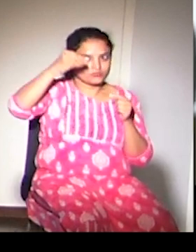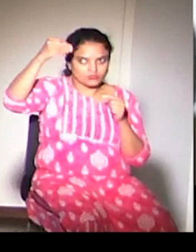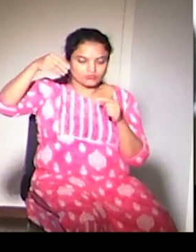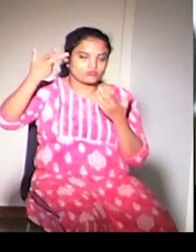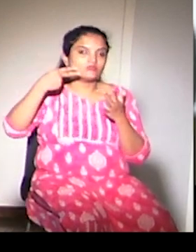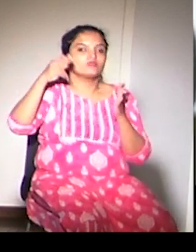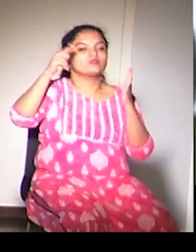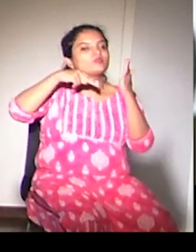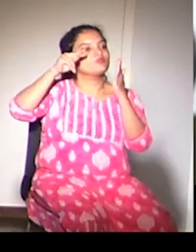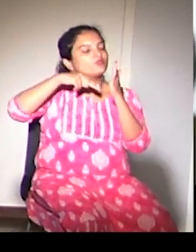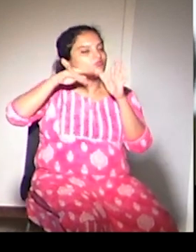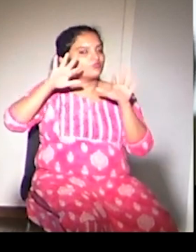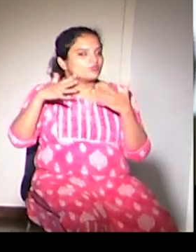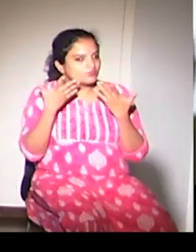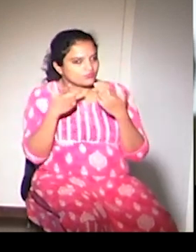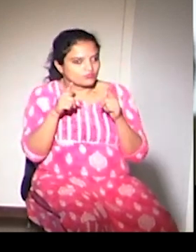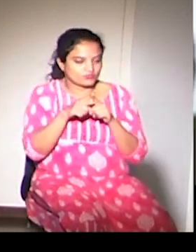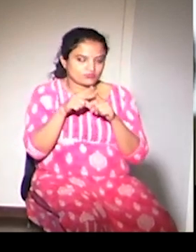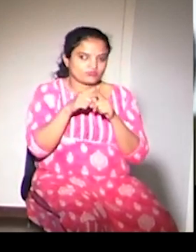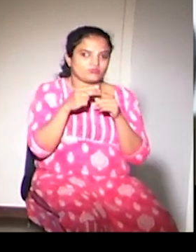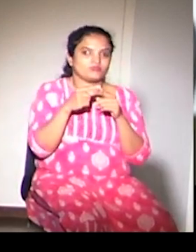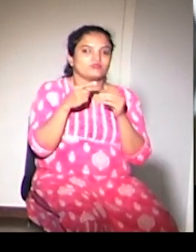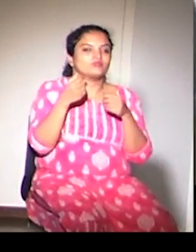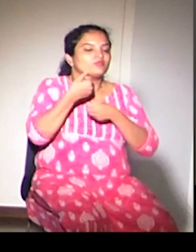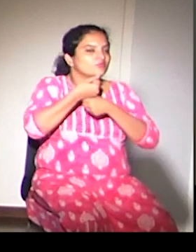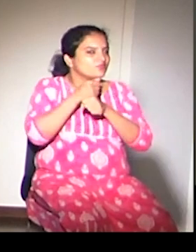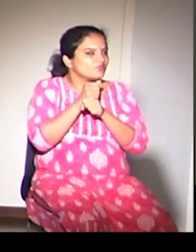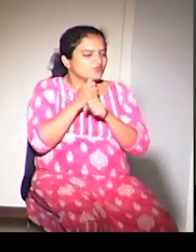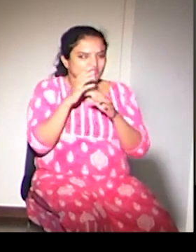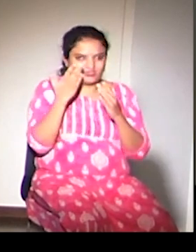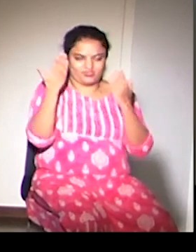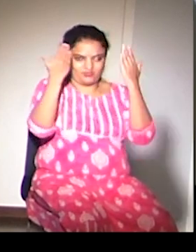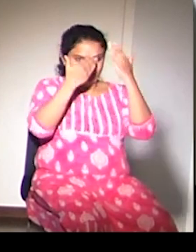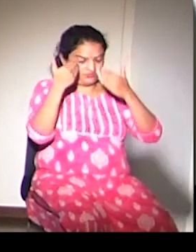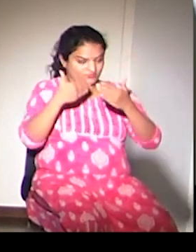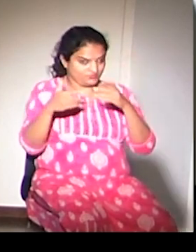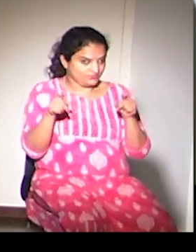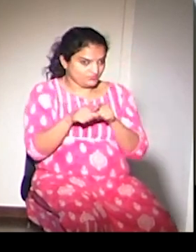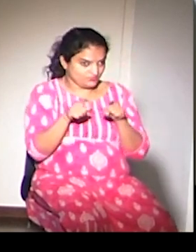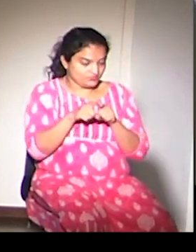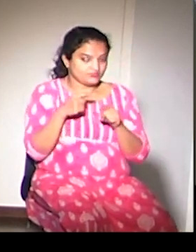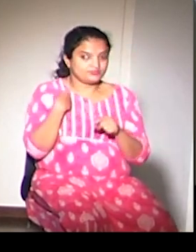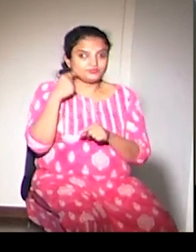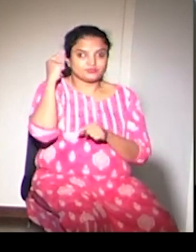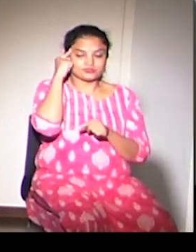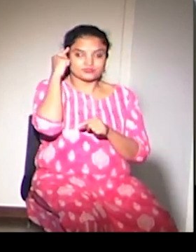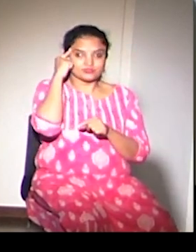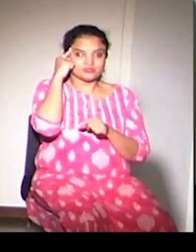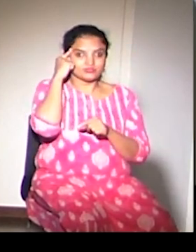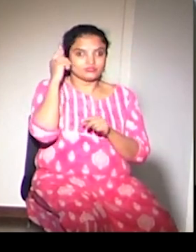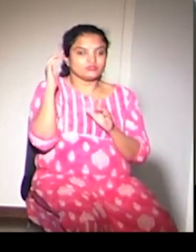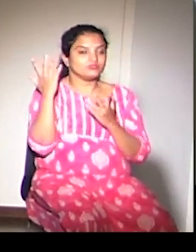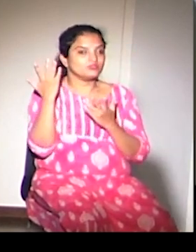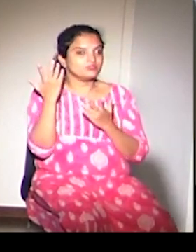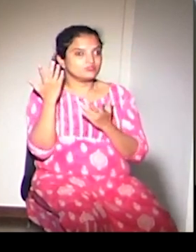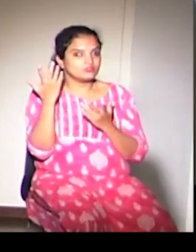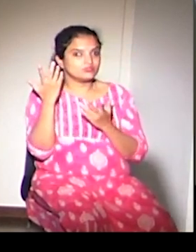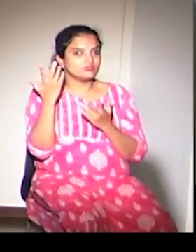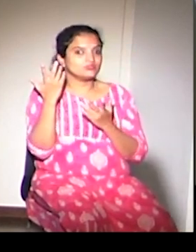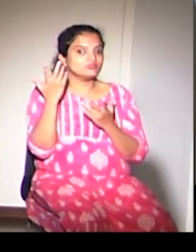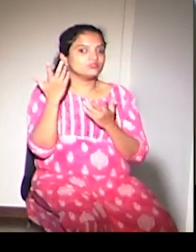painting or preparing the glazes, and I think, of